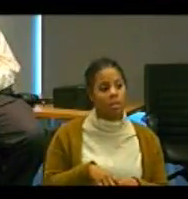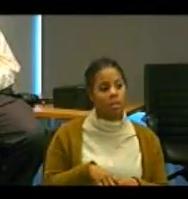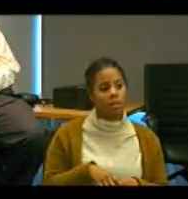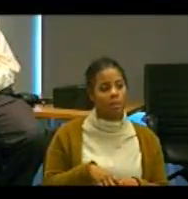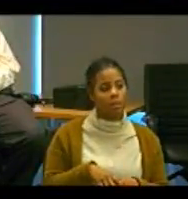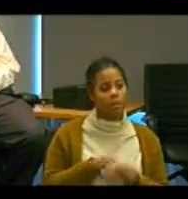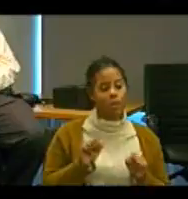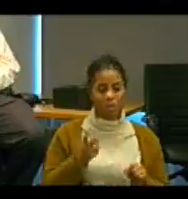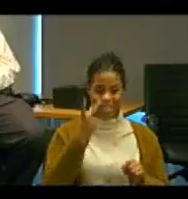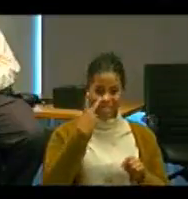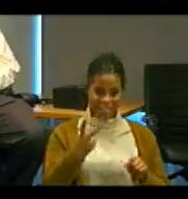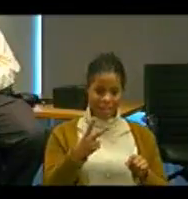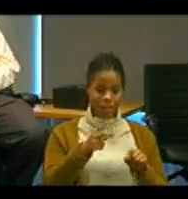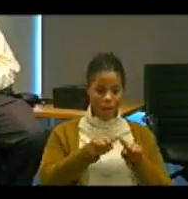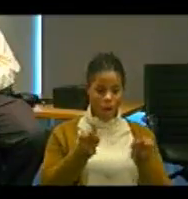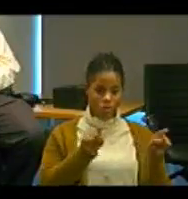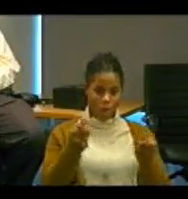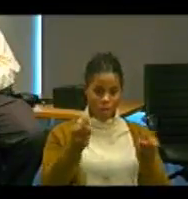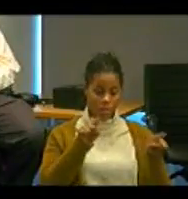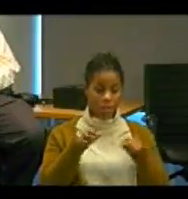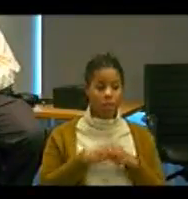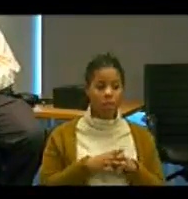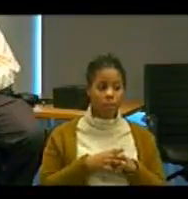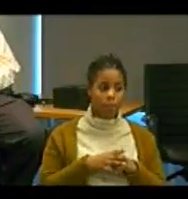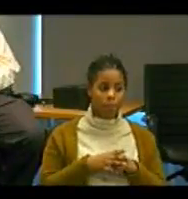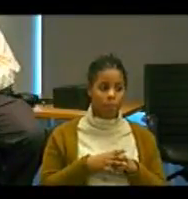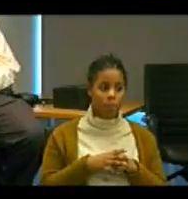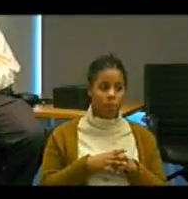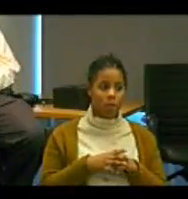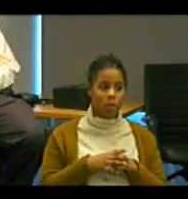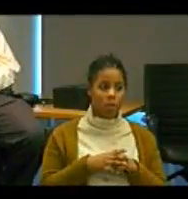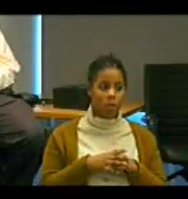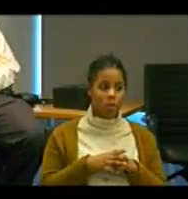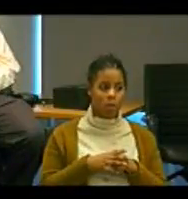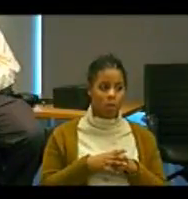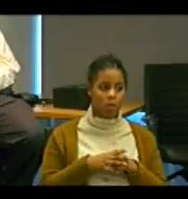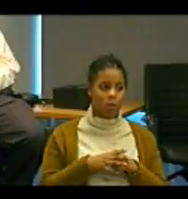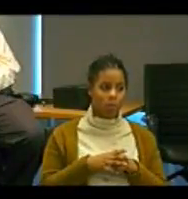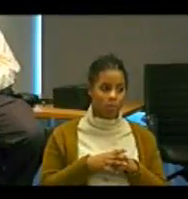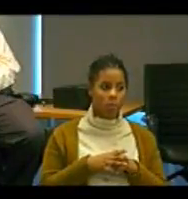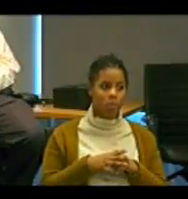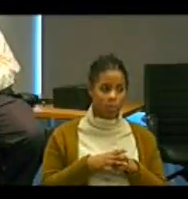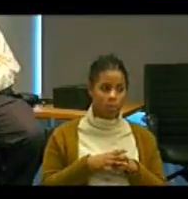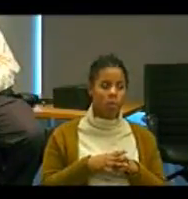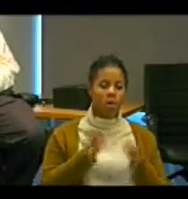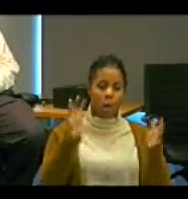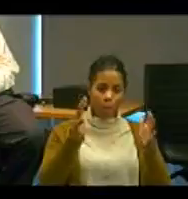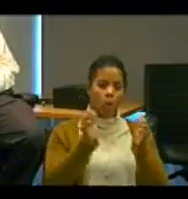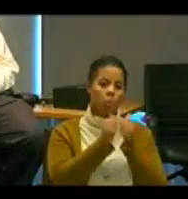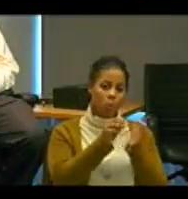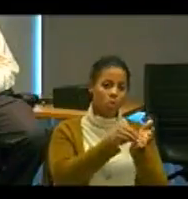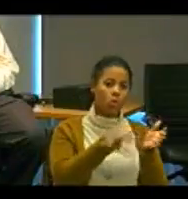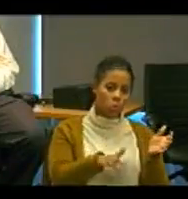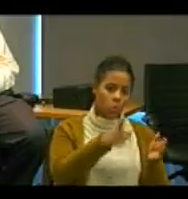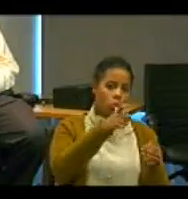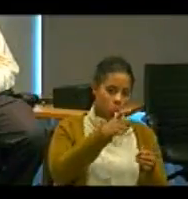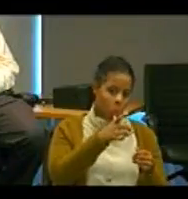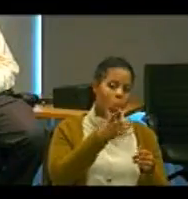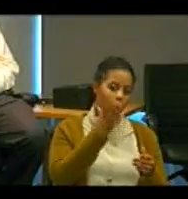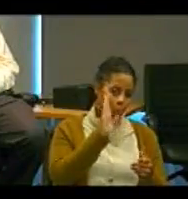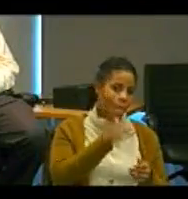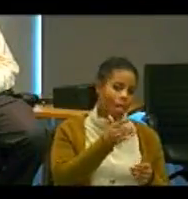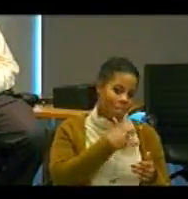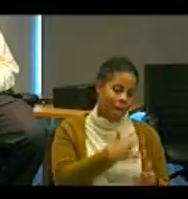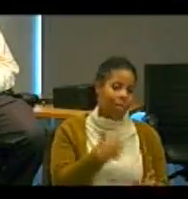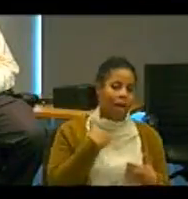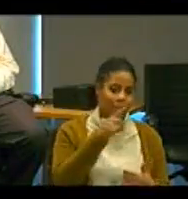between children who seem observationally similar in regards to their likelihood of being identified as having disabilities or their risk for suspension. Next slide,